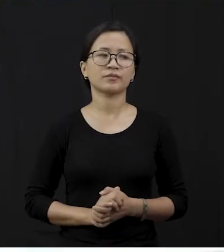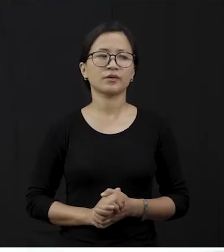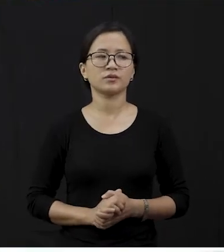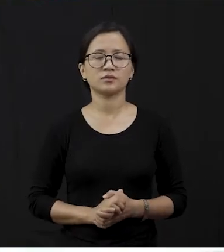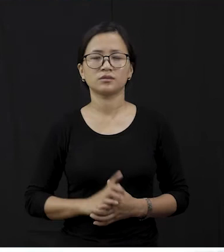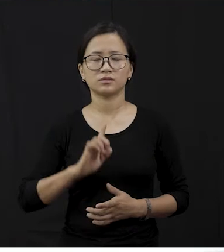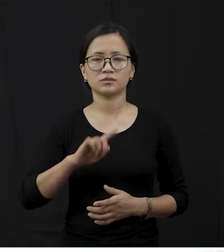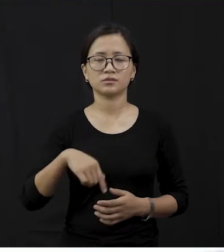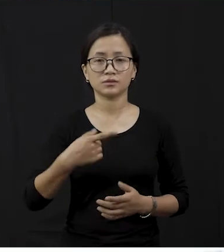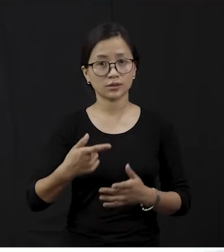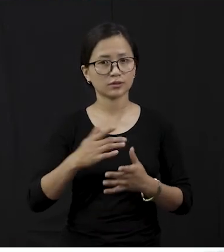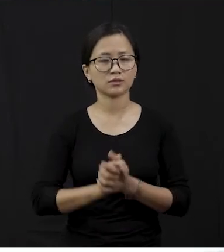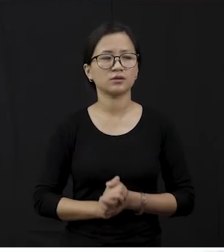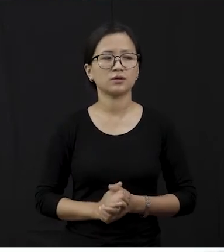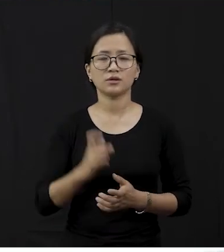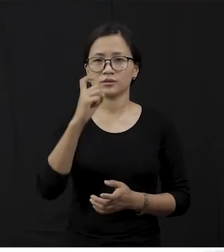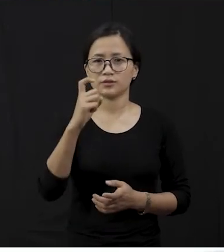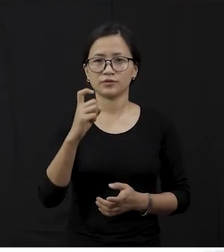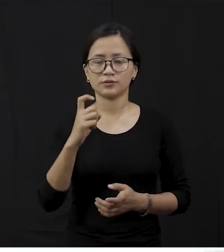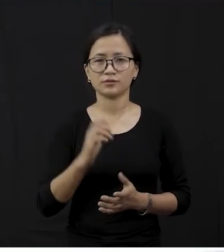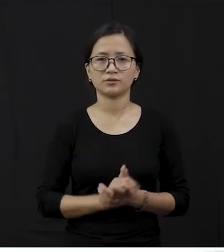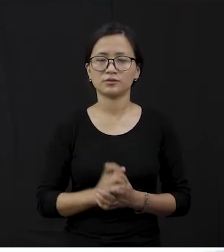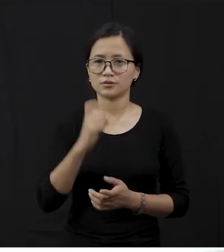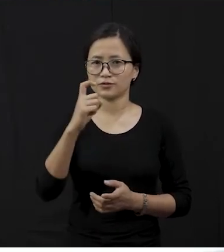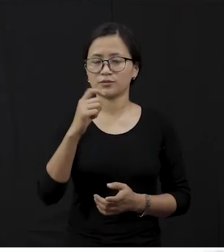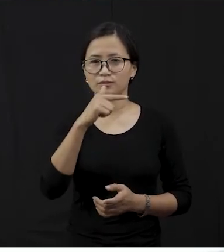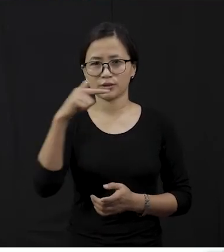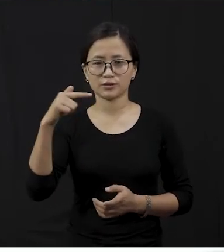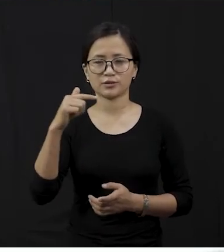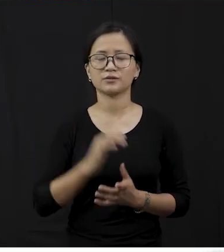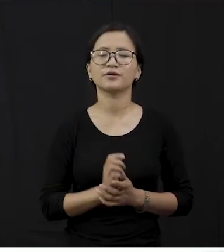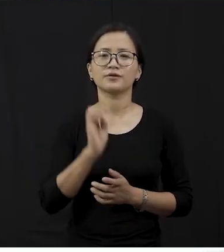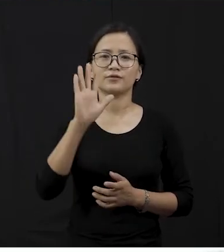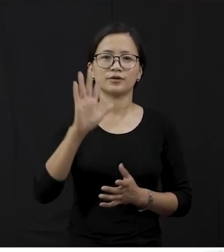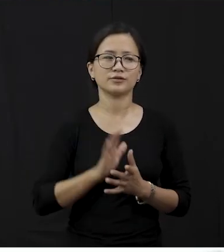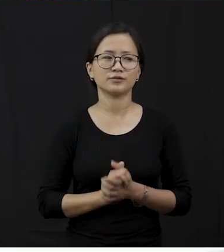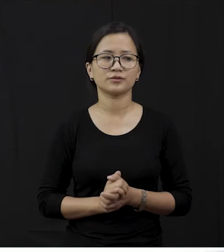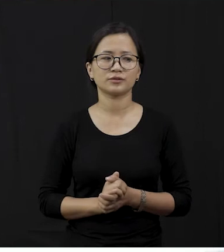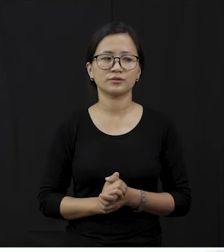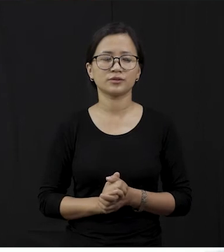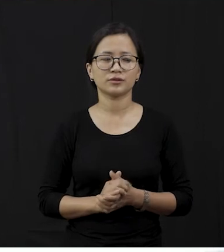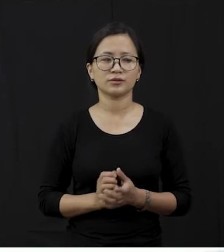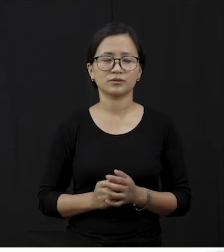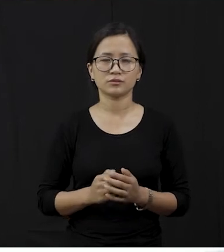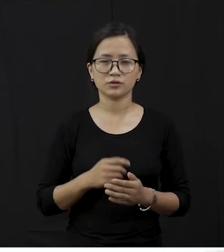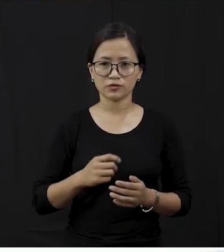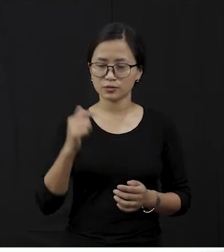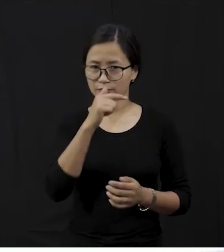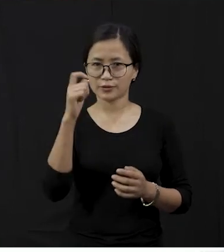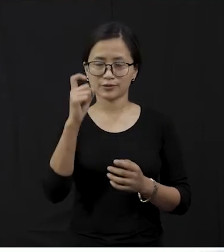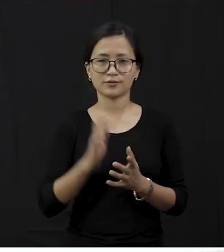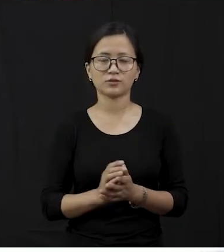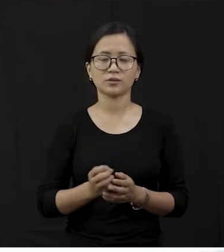Then, listen. 7 minus 4. First, you have to start from 7. Go back 5 steps.